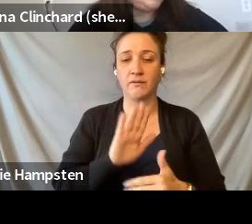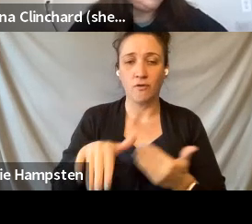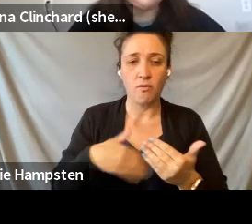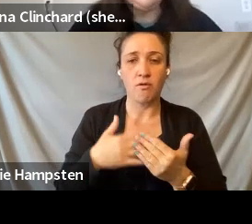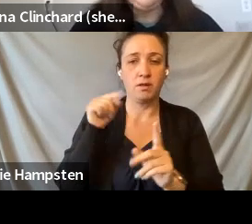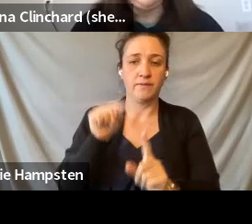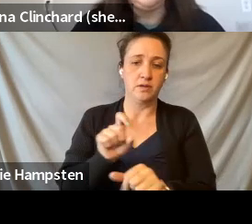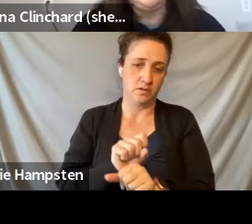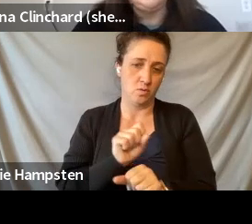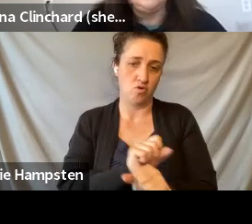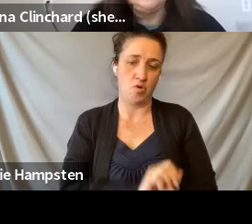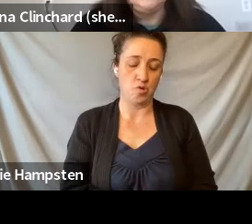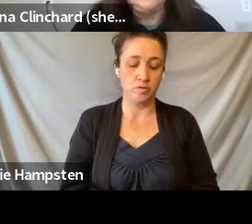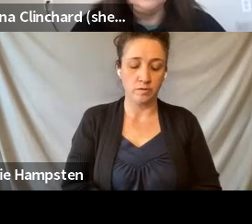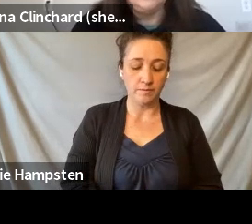work.